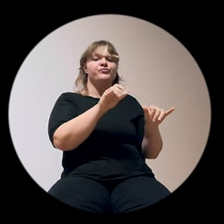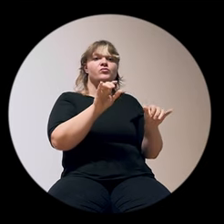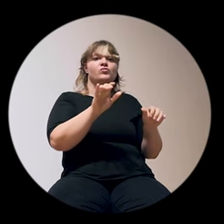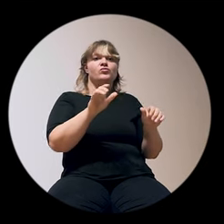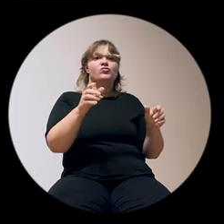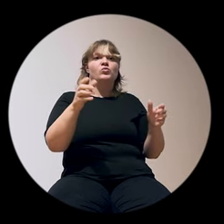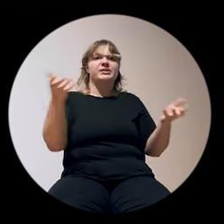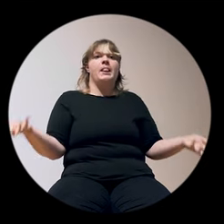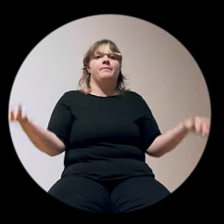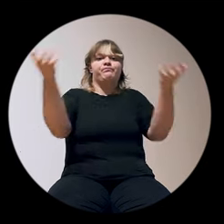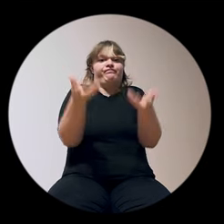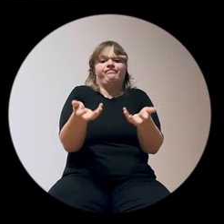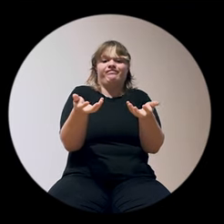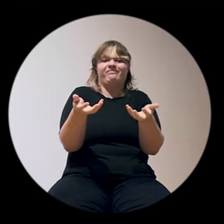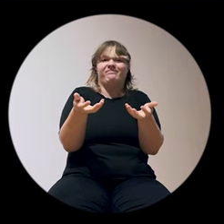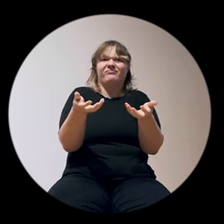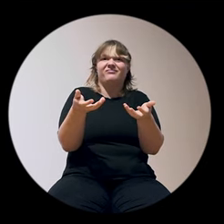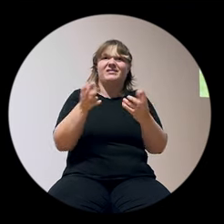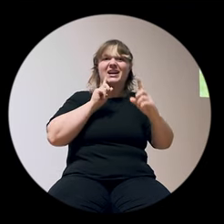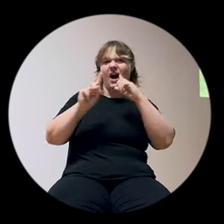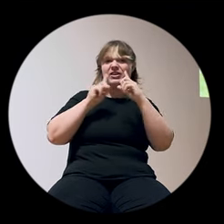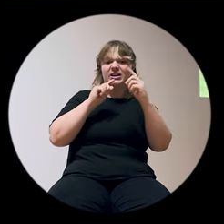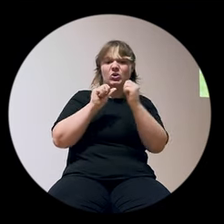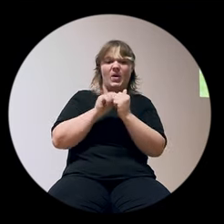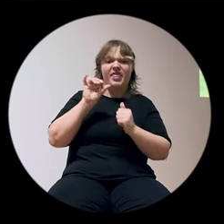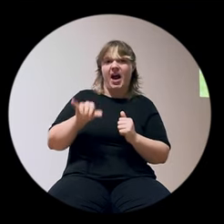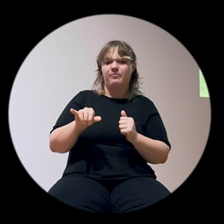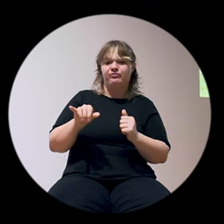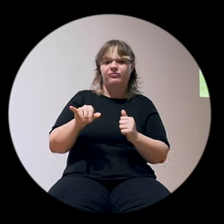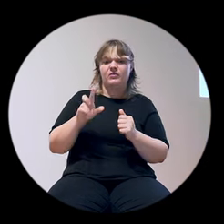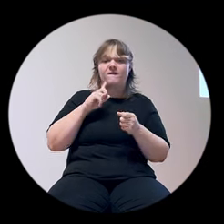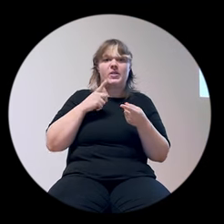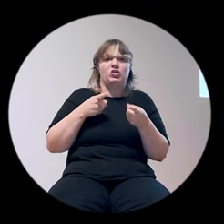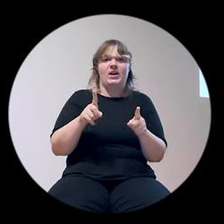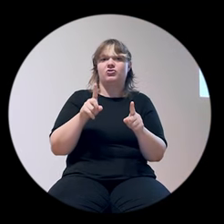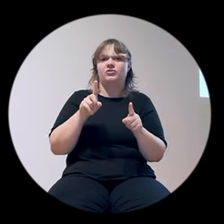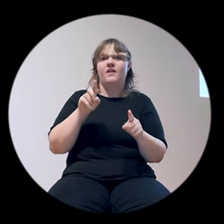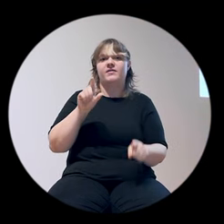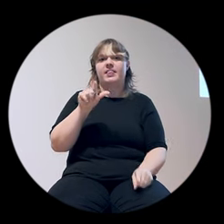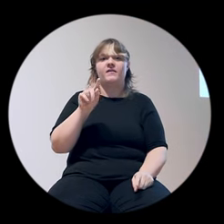them and in conversation with them for the duration of the Liverpool Biennial.